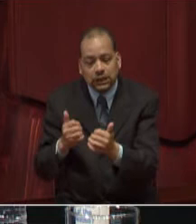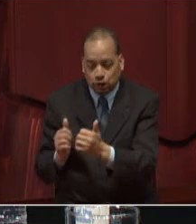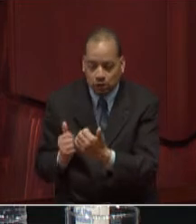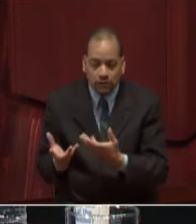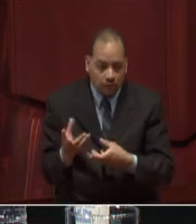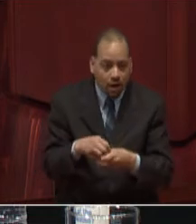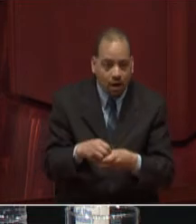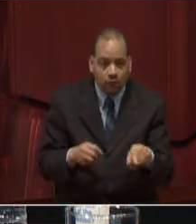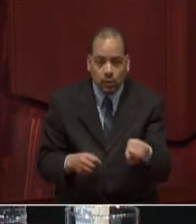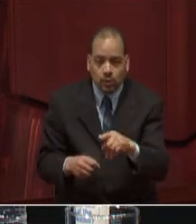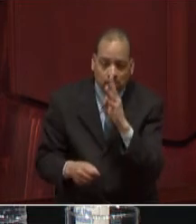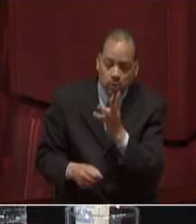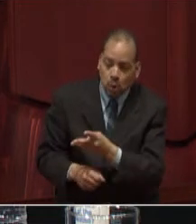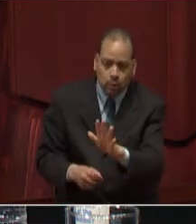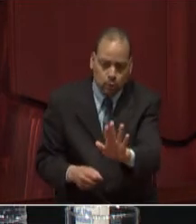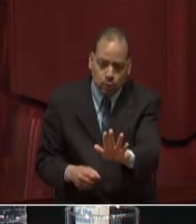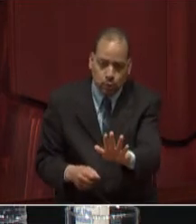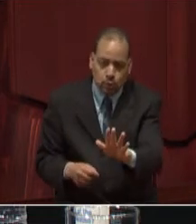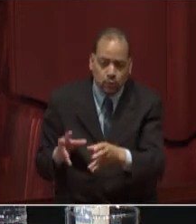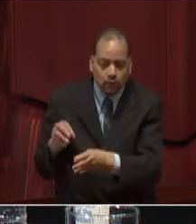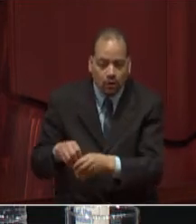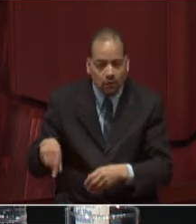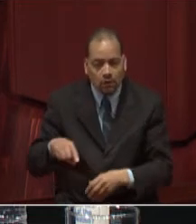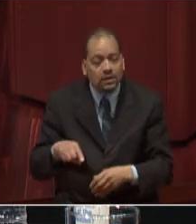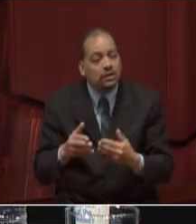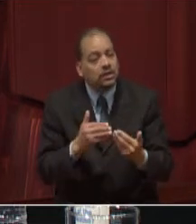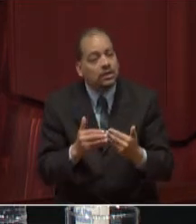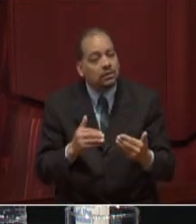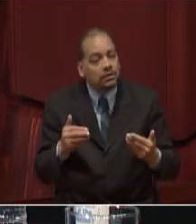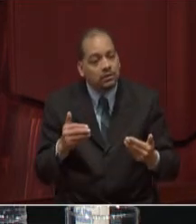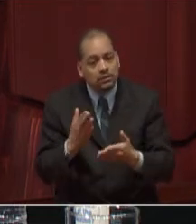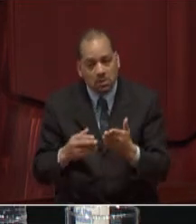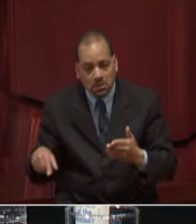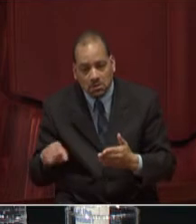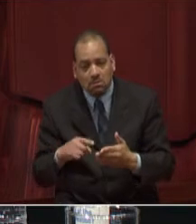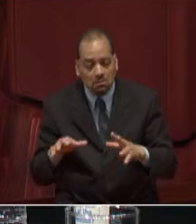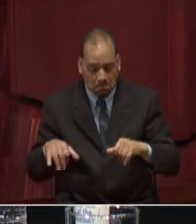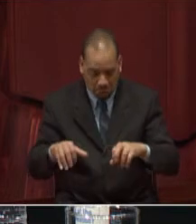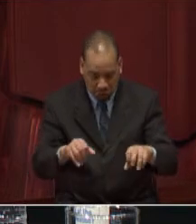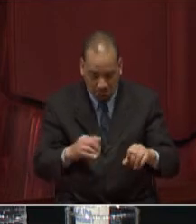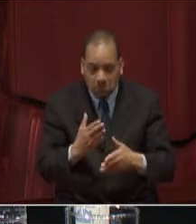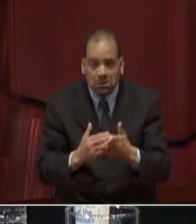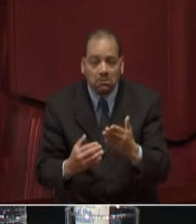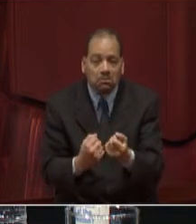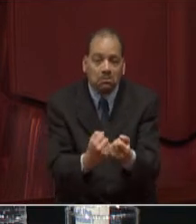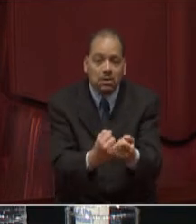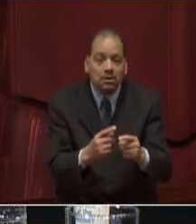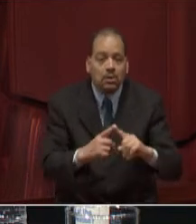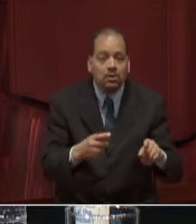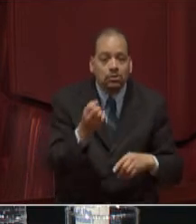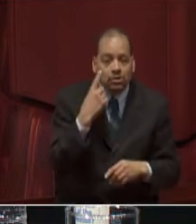very many able people who actually took care of a lot of issues that are not quite the highest level of importance to the president, whether it was Latin America